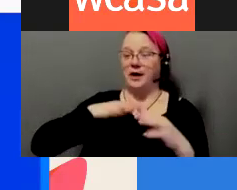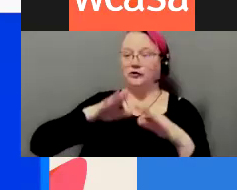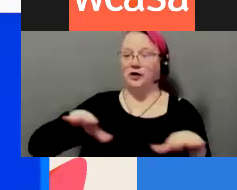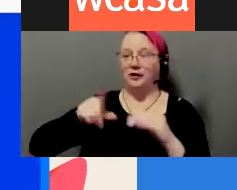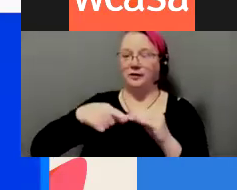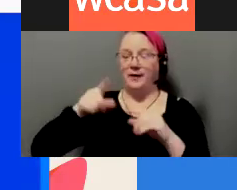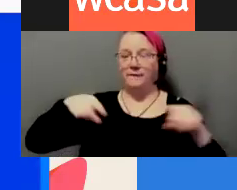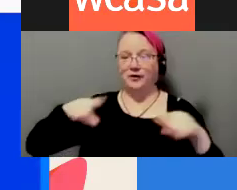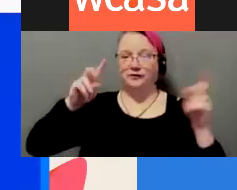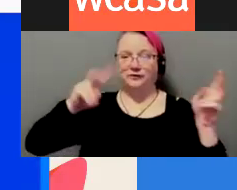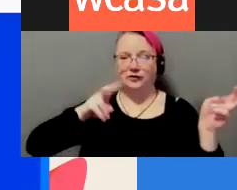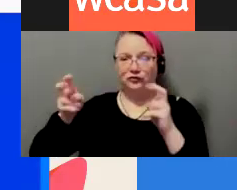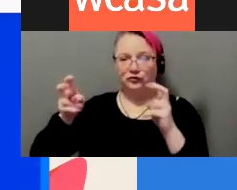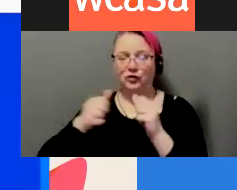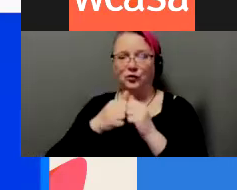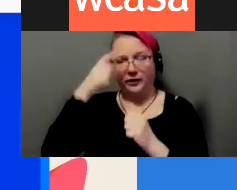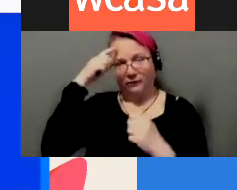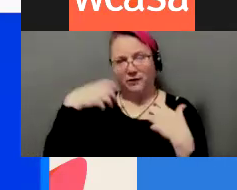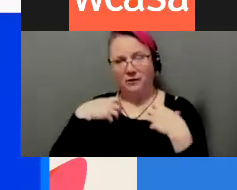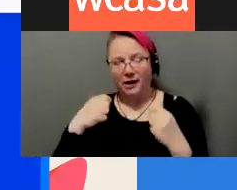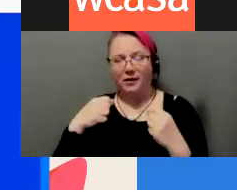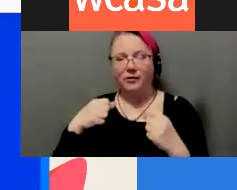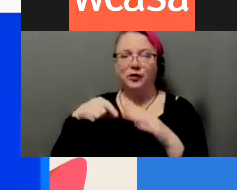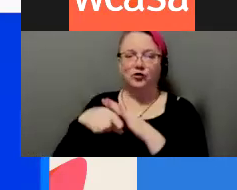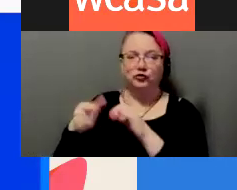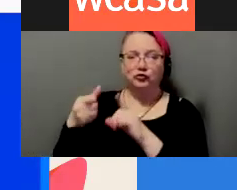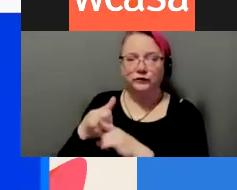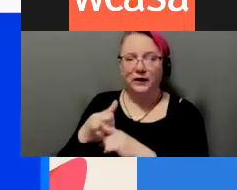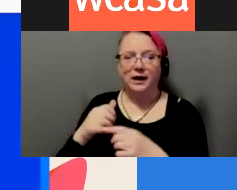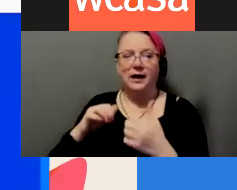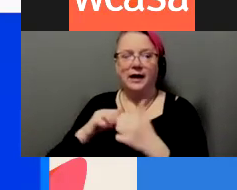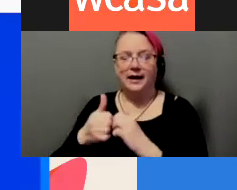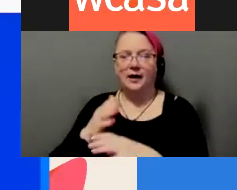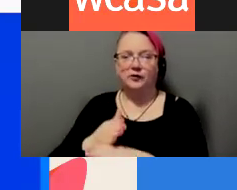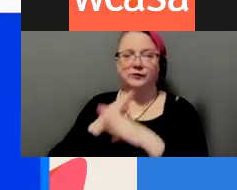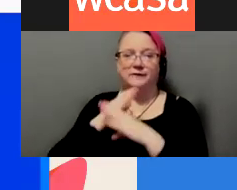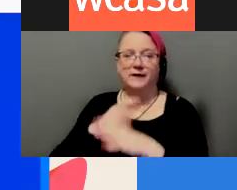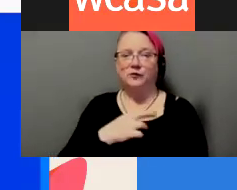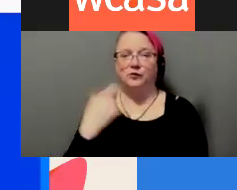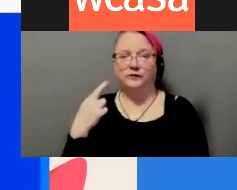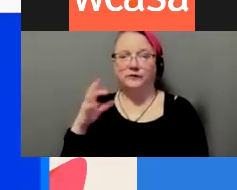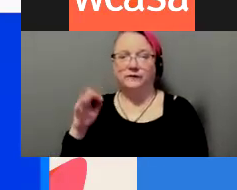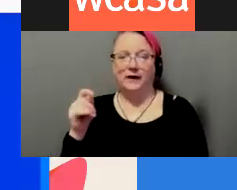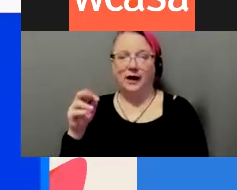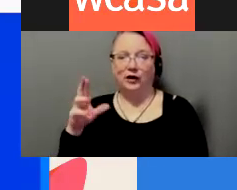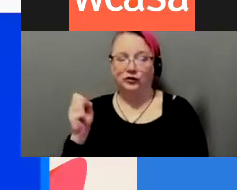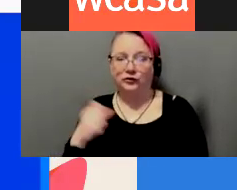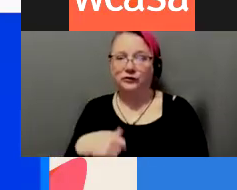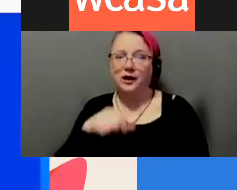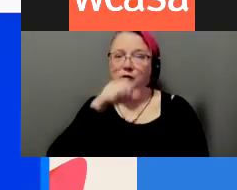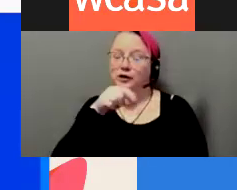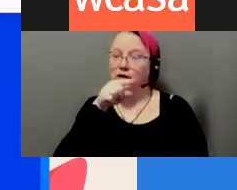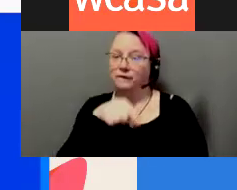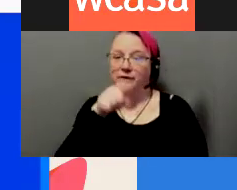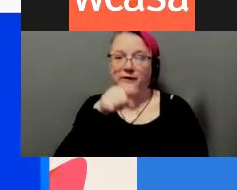issues related to mental health and suicide, as well as information on how to prevent any risk factors. I really do love how this website in